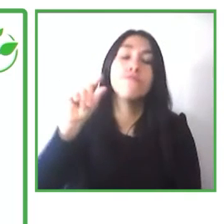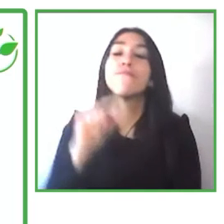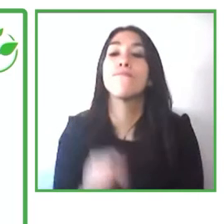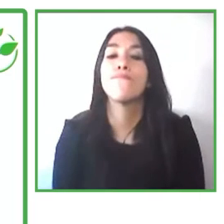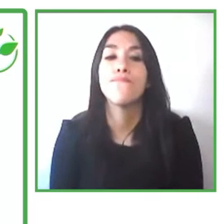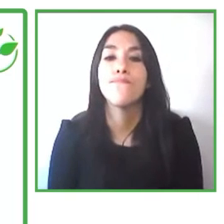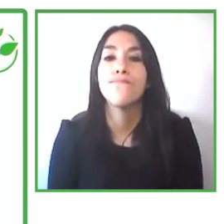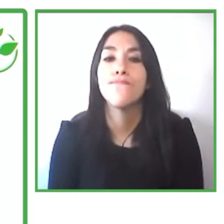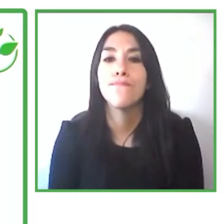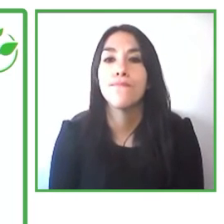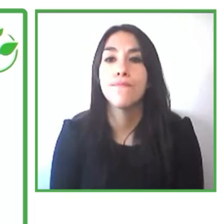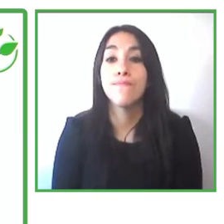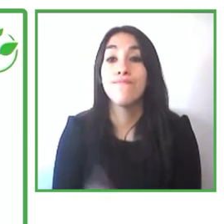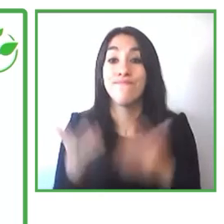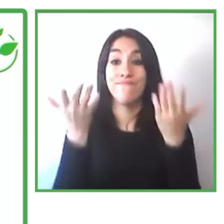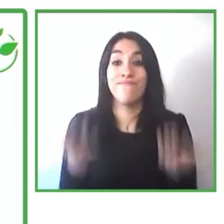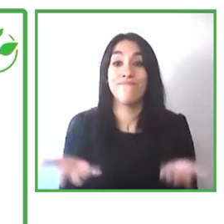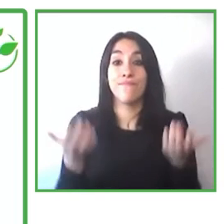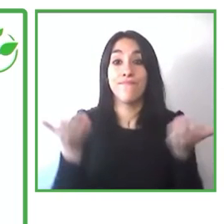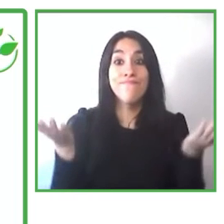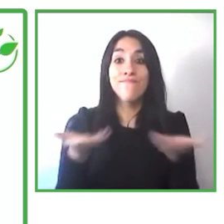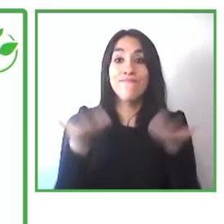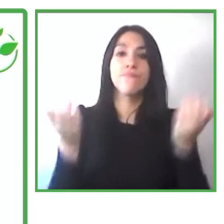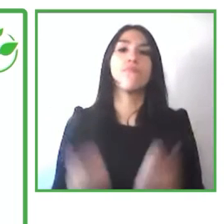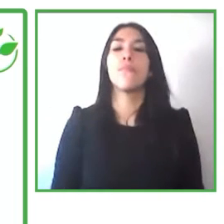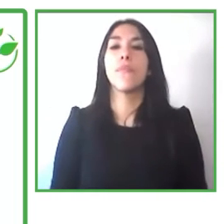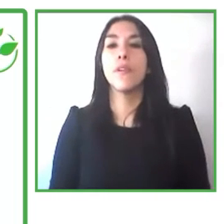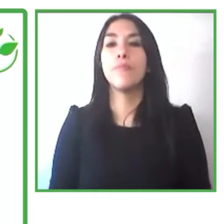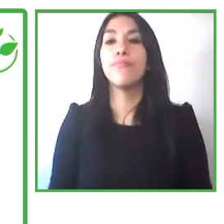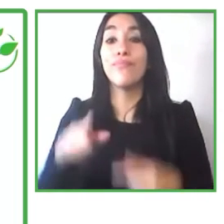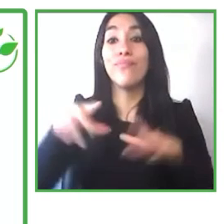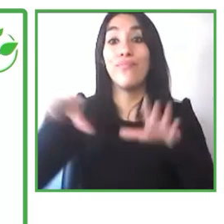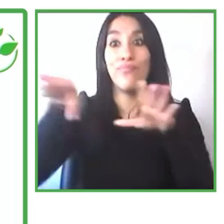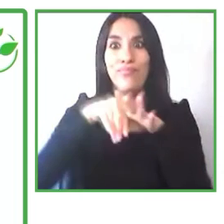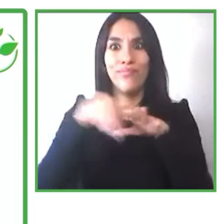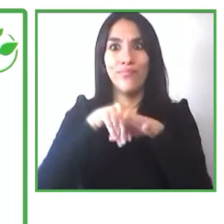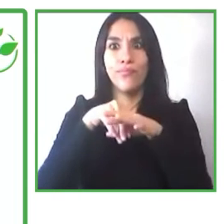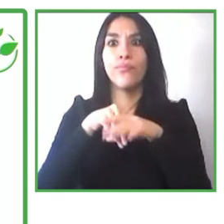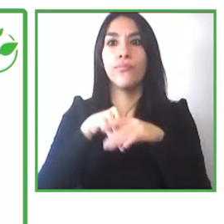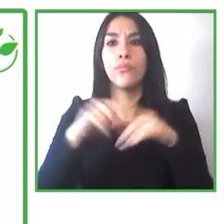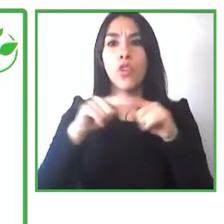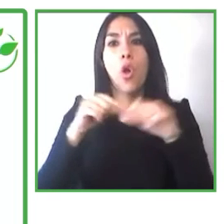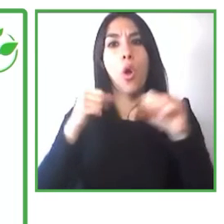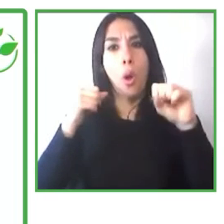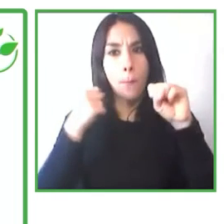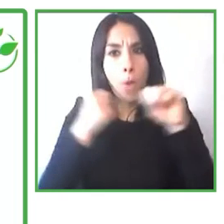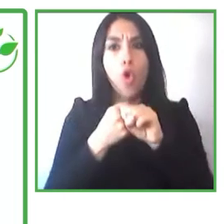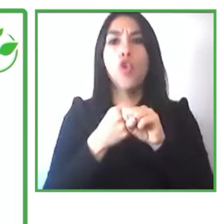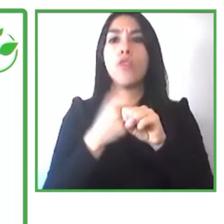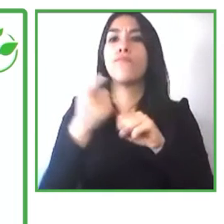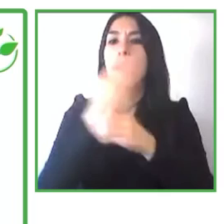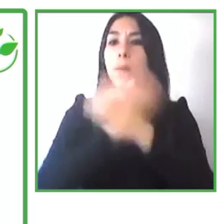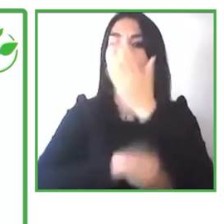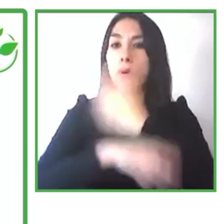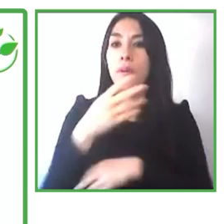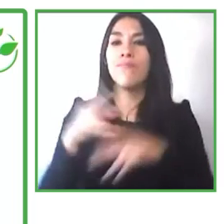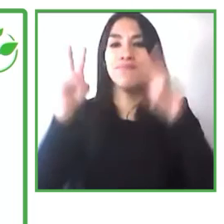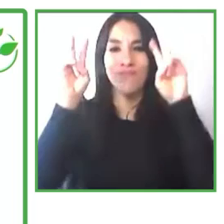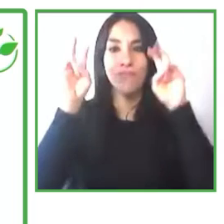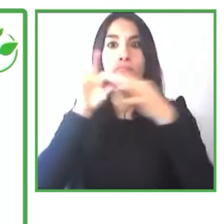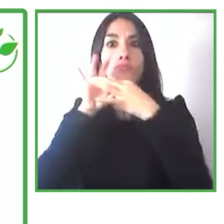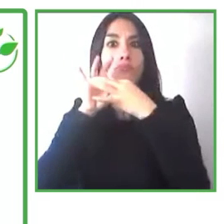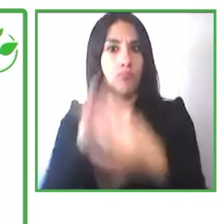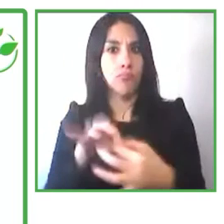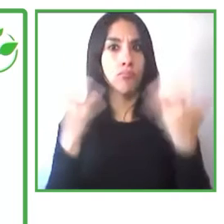About generating cutting edge knowledge, this is usually either tools or also publications that